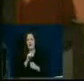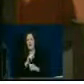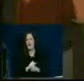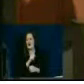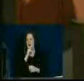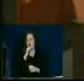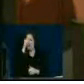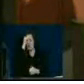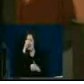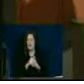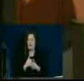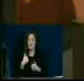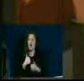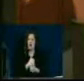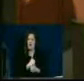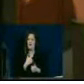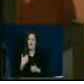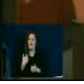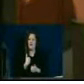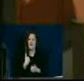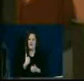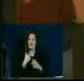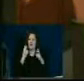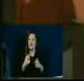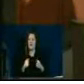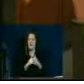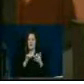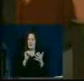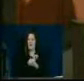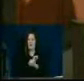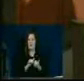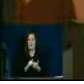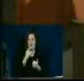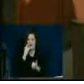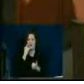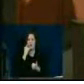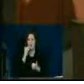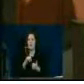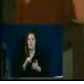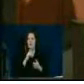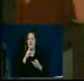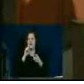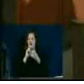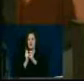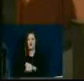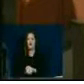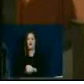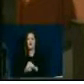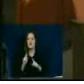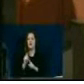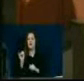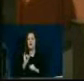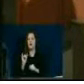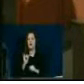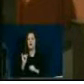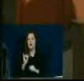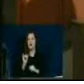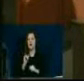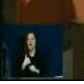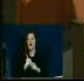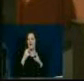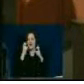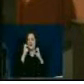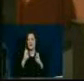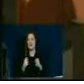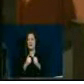necessarily remember us having an issue with damages. I know that that was changed, but also I have an issue